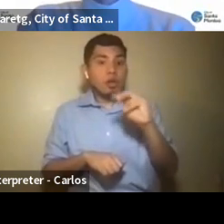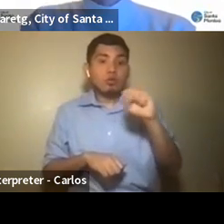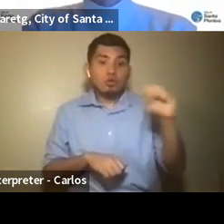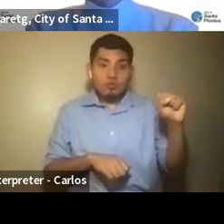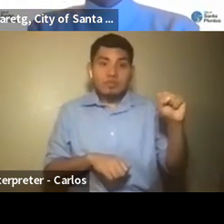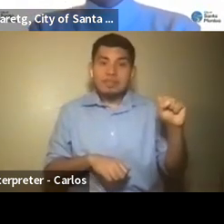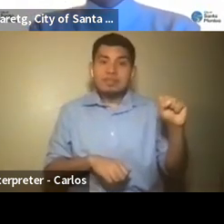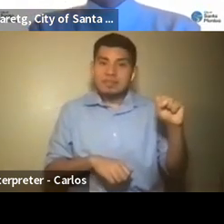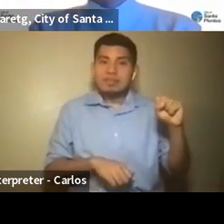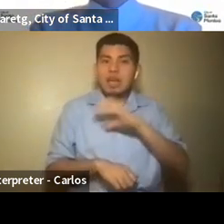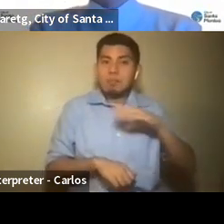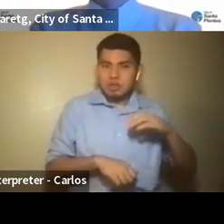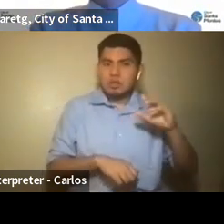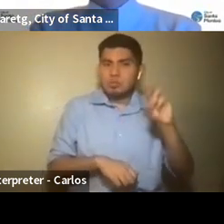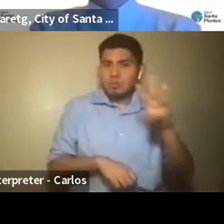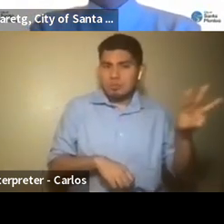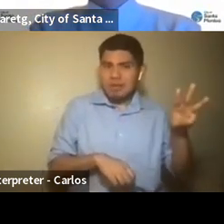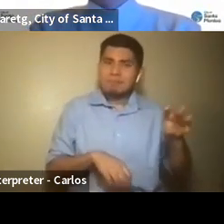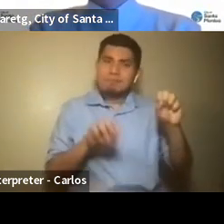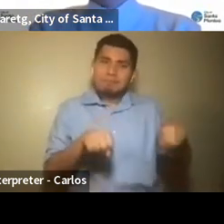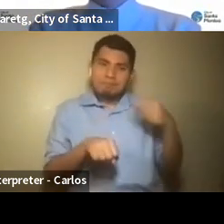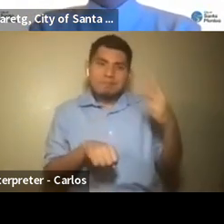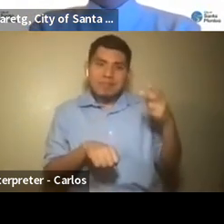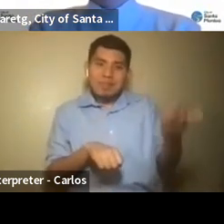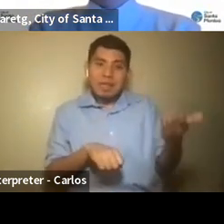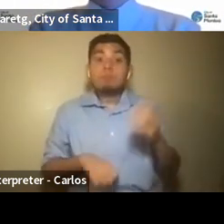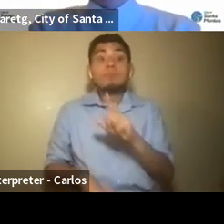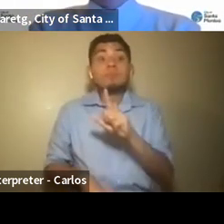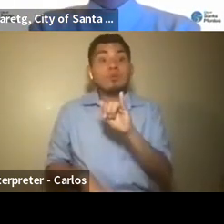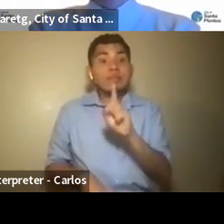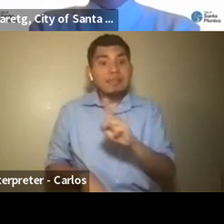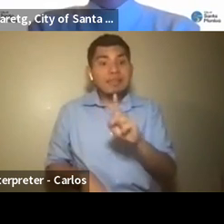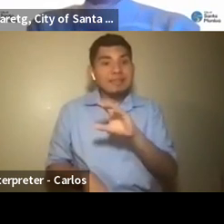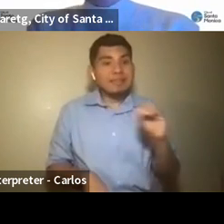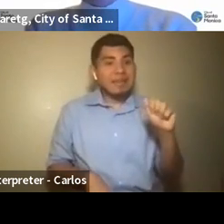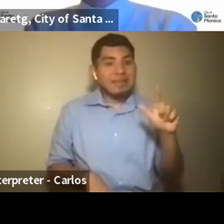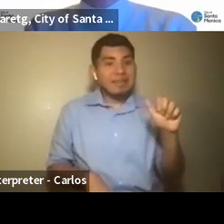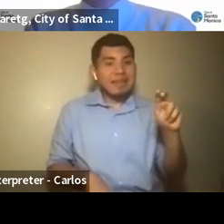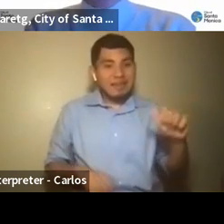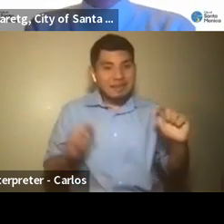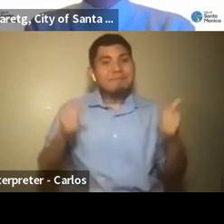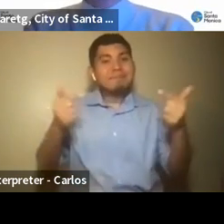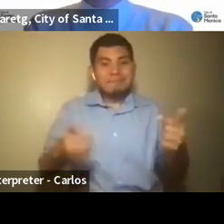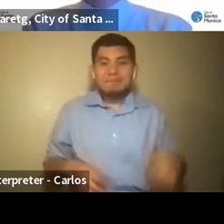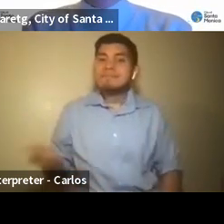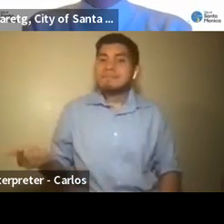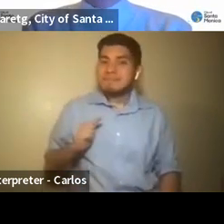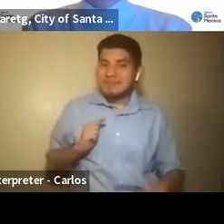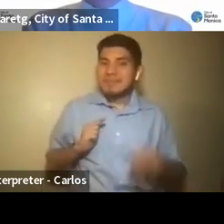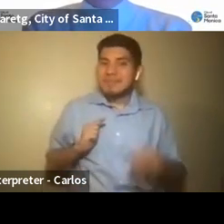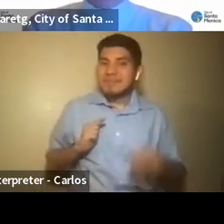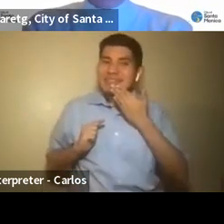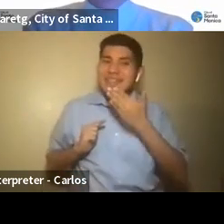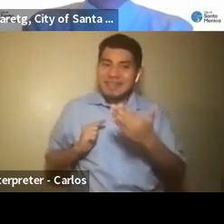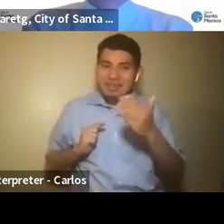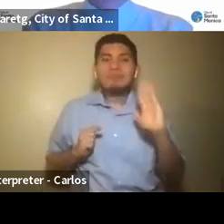website. So Liz and Alana. Yes, thank you, Chair Wexler. I'm gonna kick it off. I'm gonna